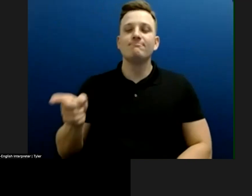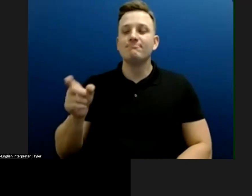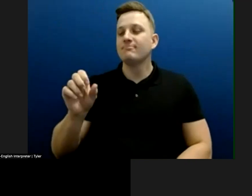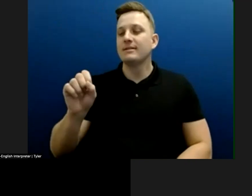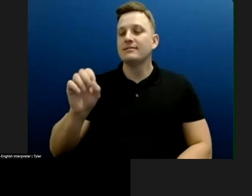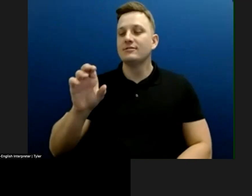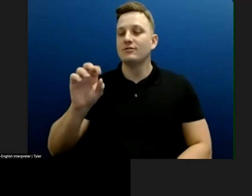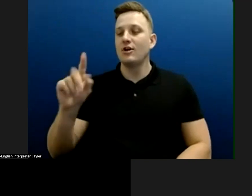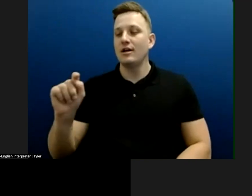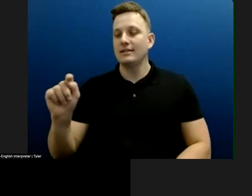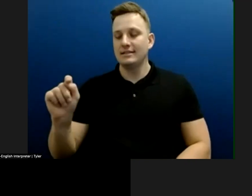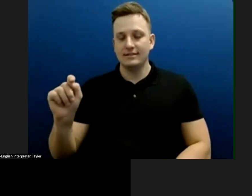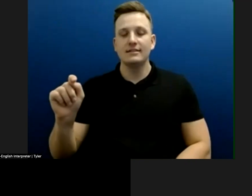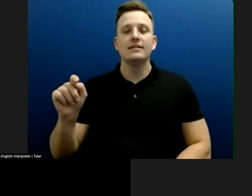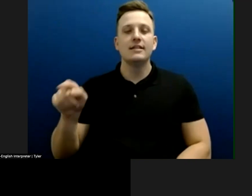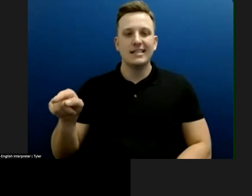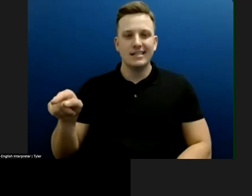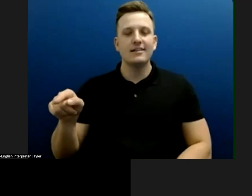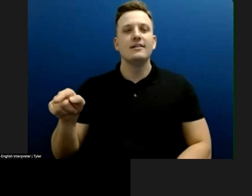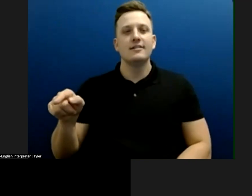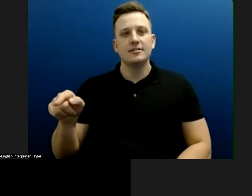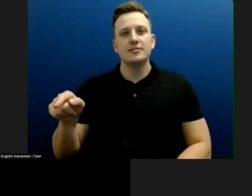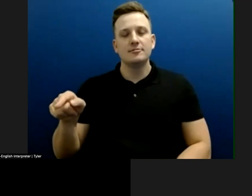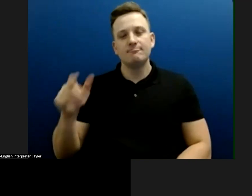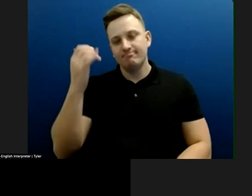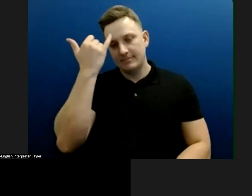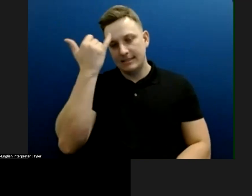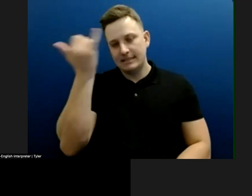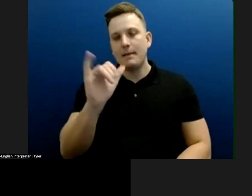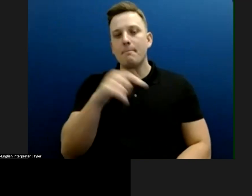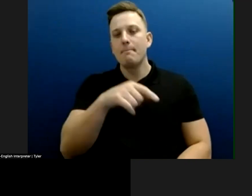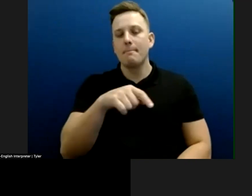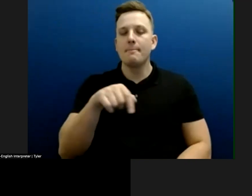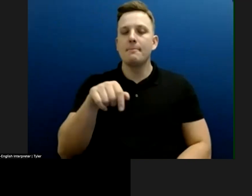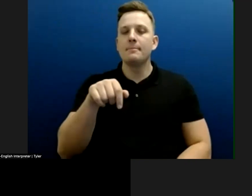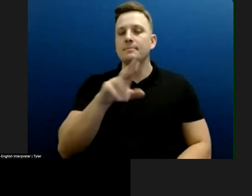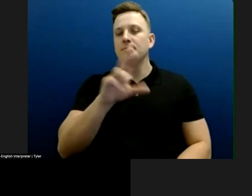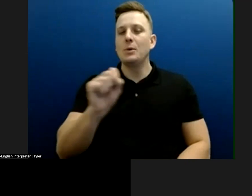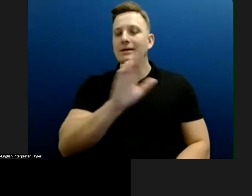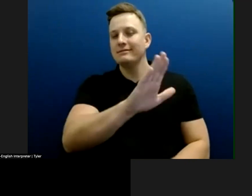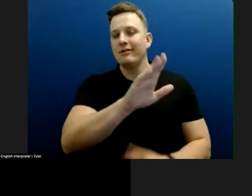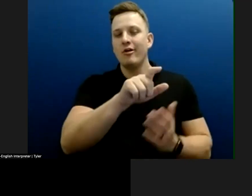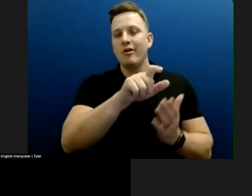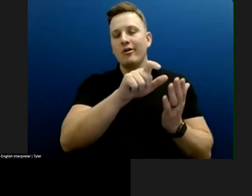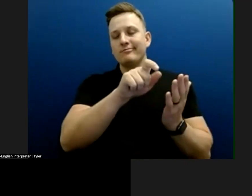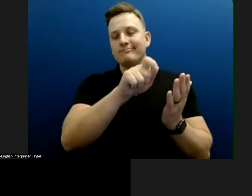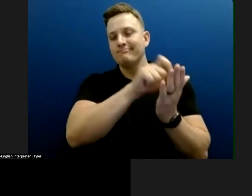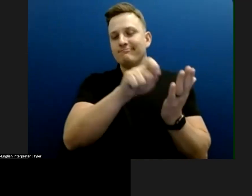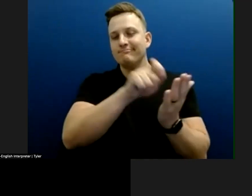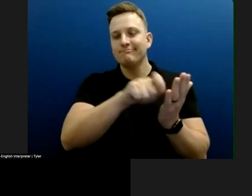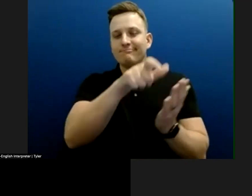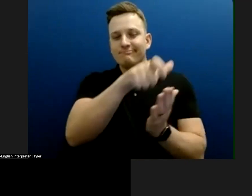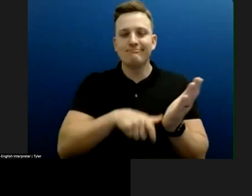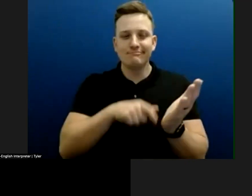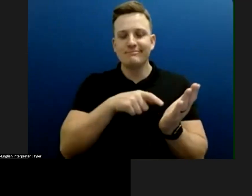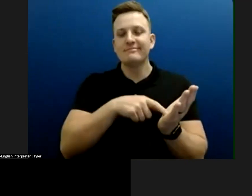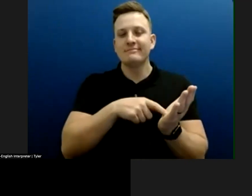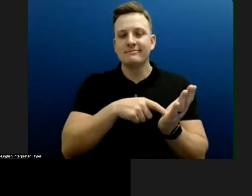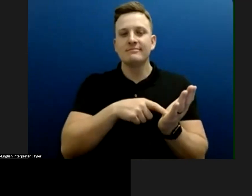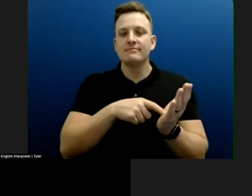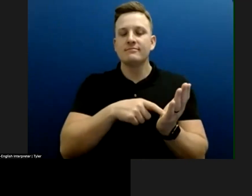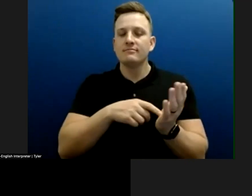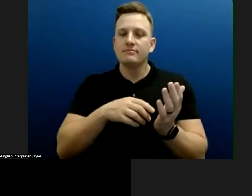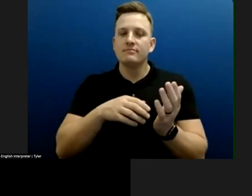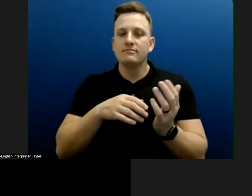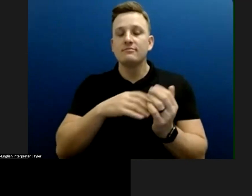some of the work that's coming out of the States, but there's a sort of parallel process